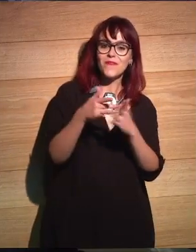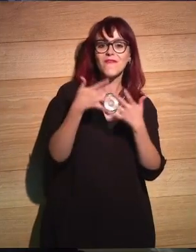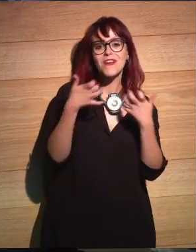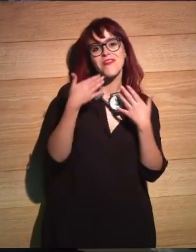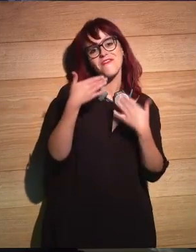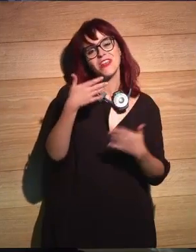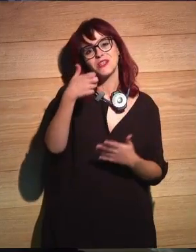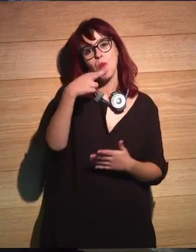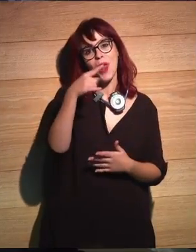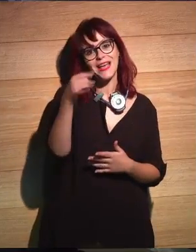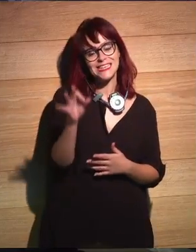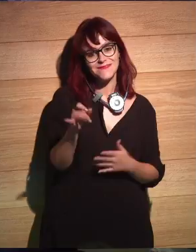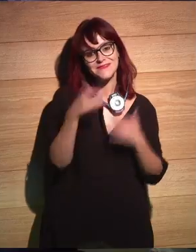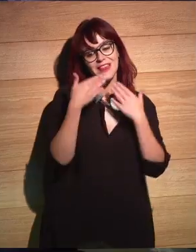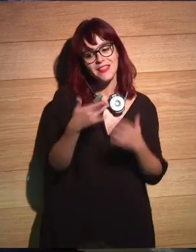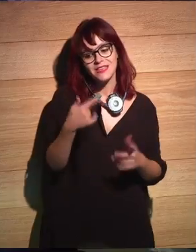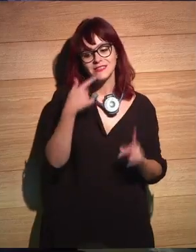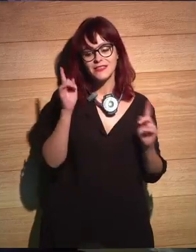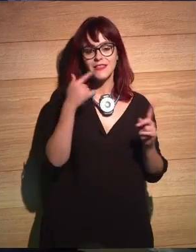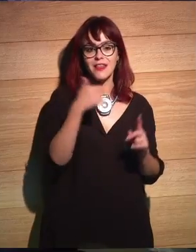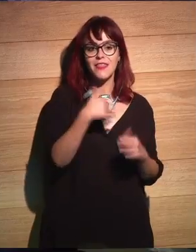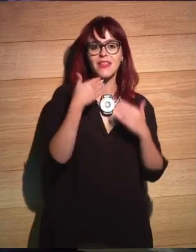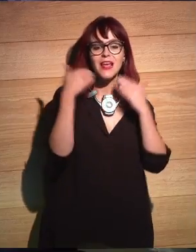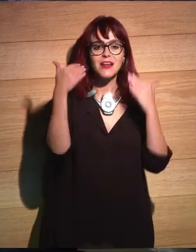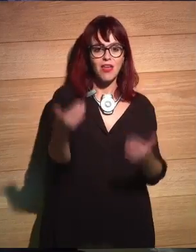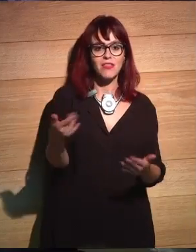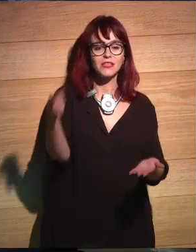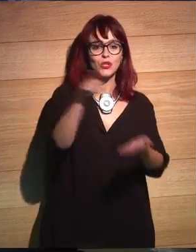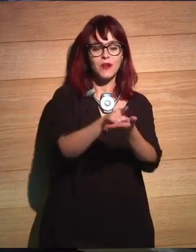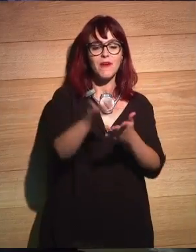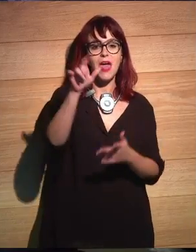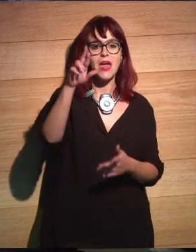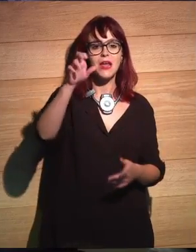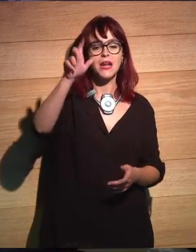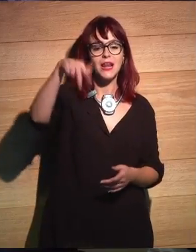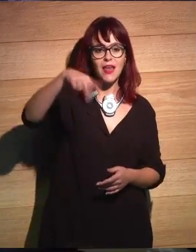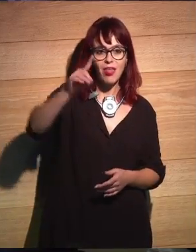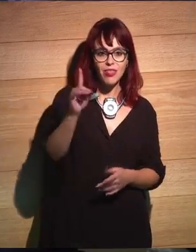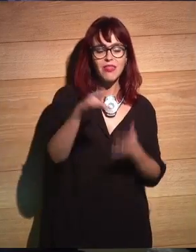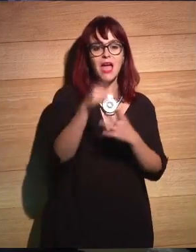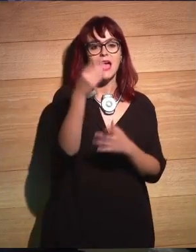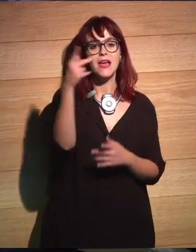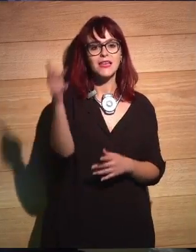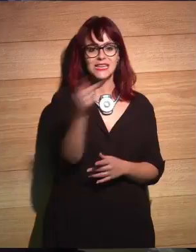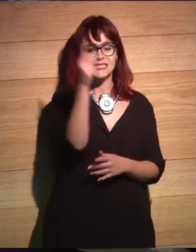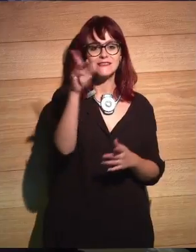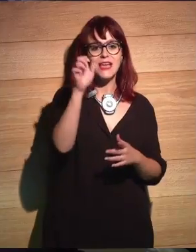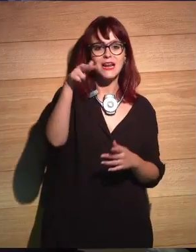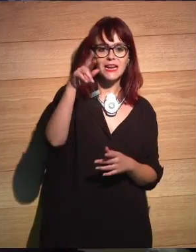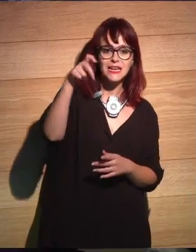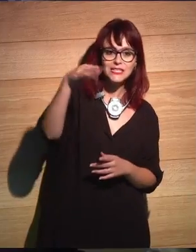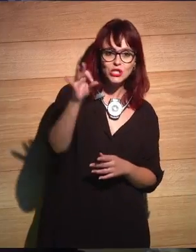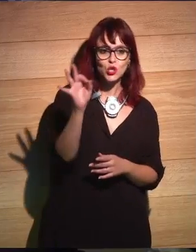this beautiful quote from Borges, and I would just like to thank all of you, Arlen,